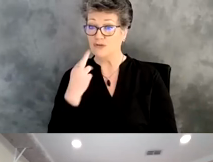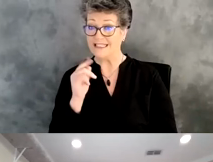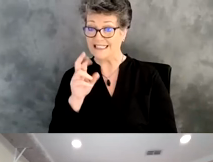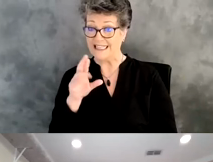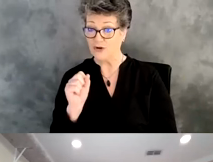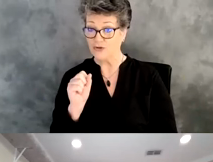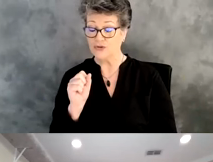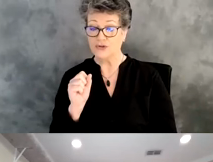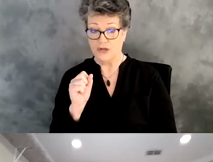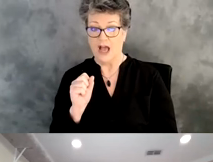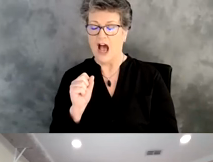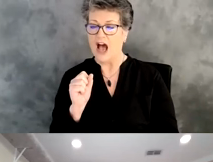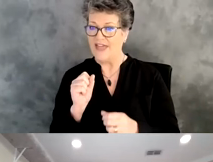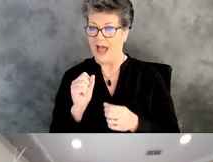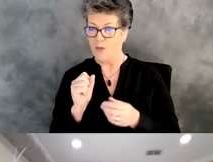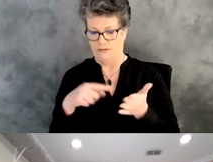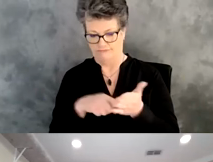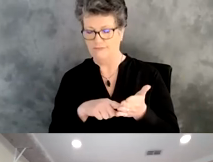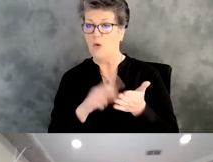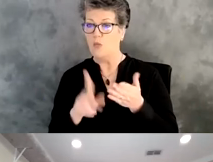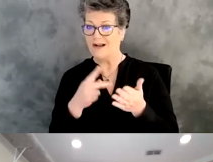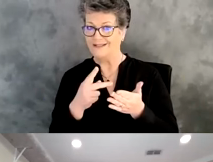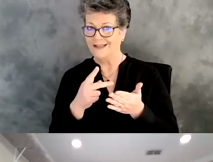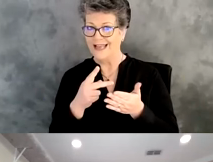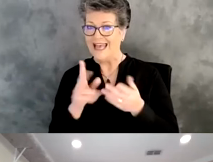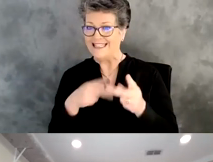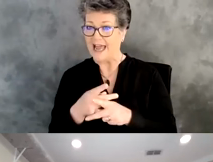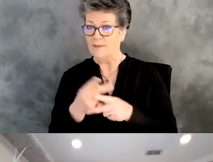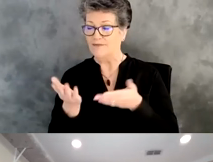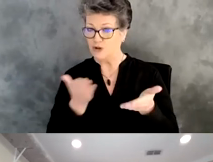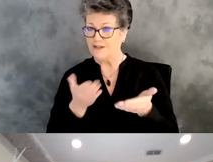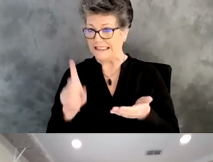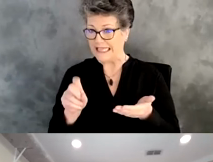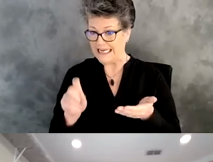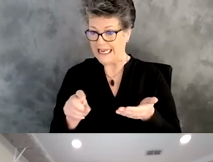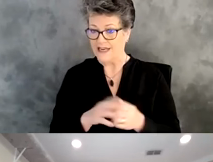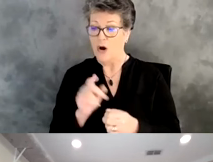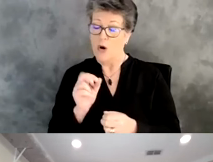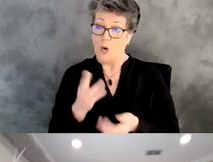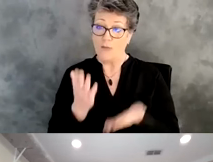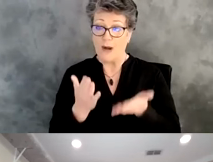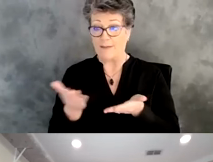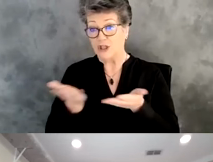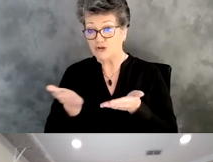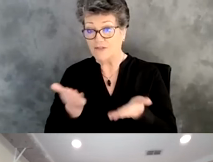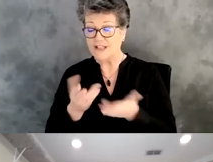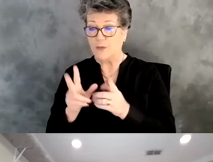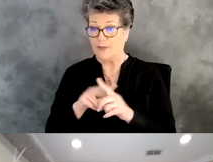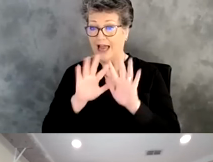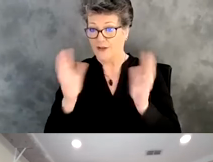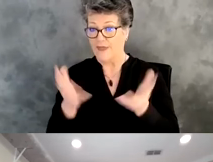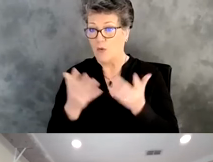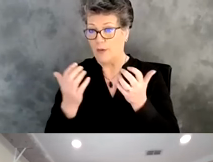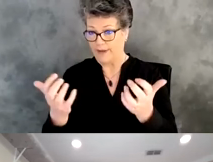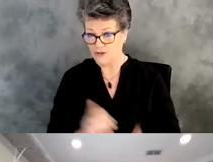inform what type of care management program the member would need, or the services that, or perhaps the services that would apply to the whole